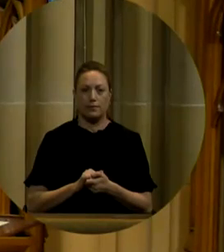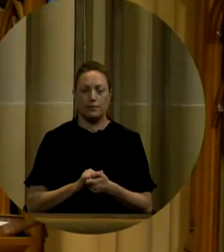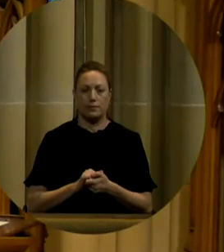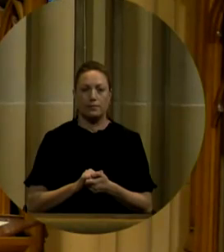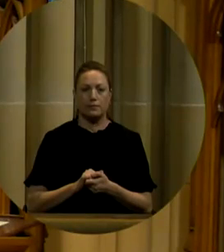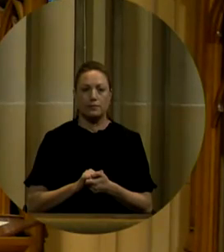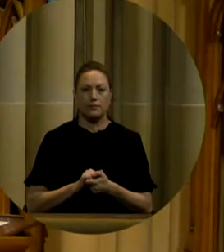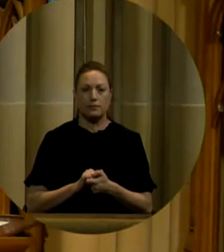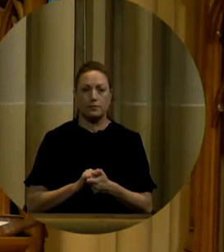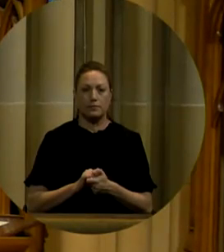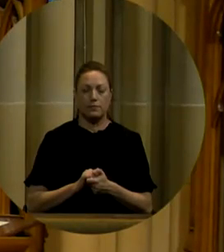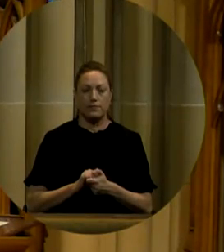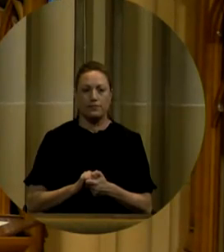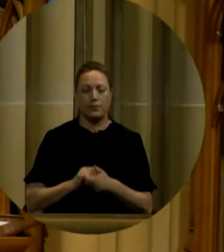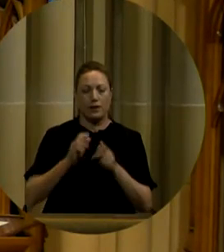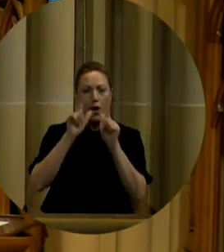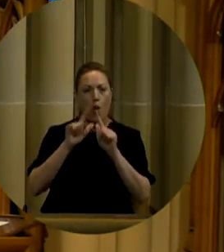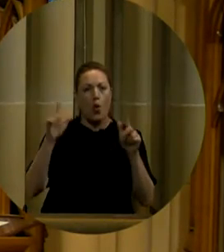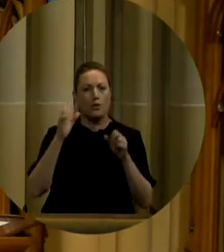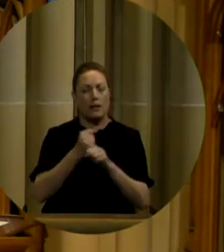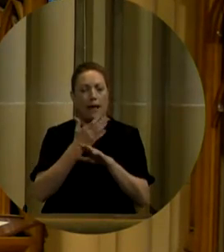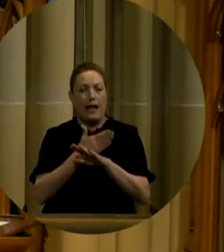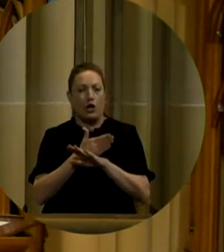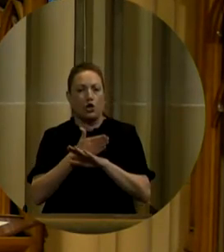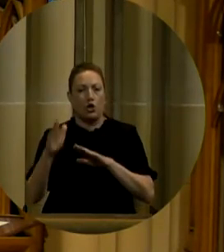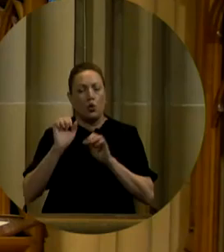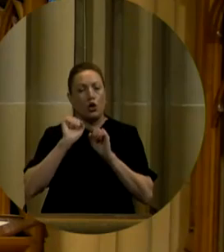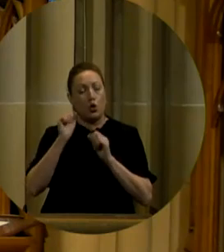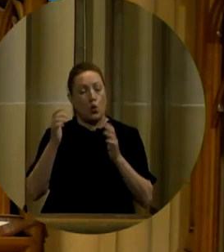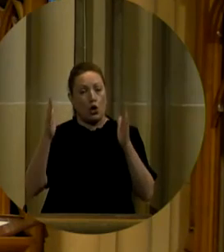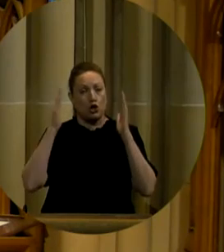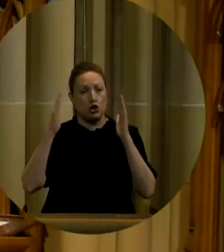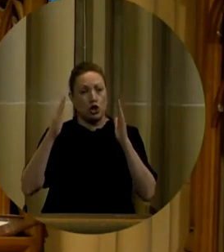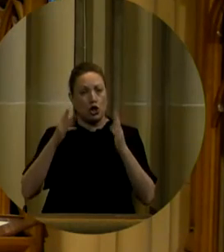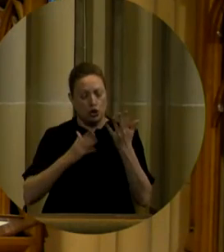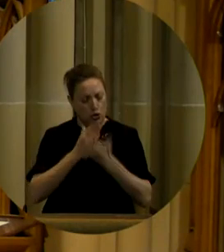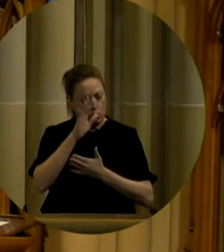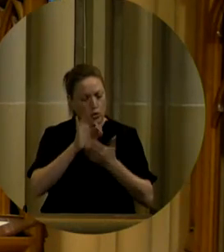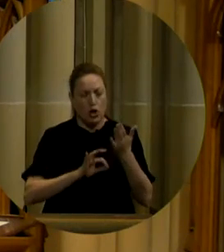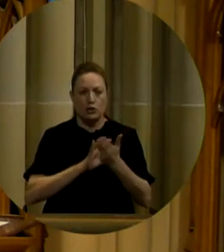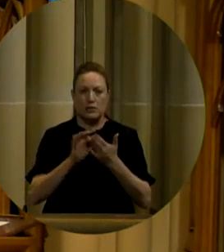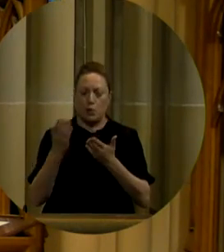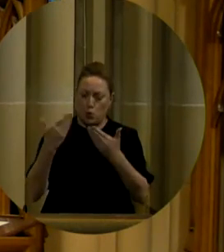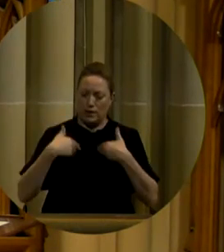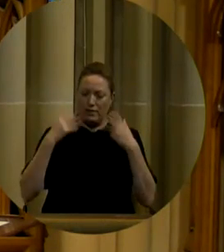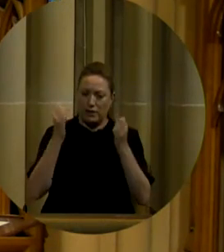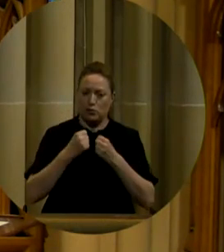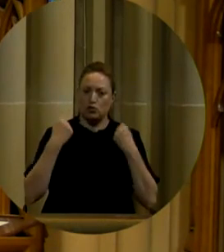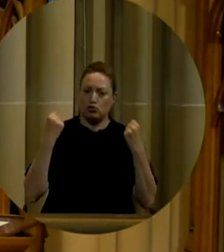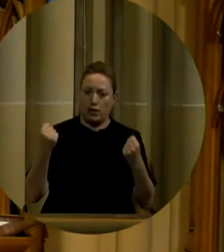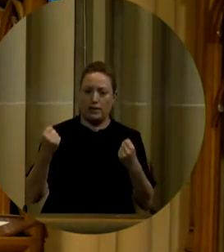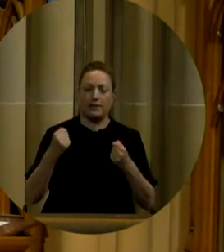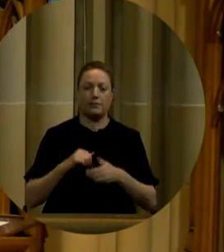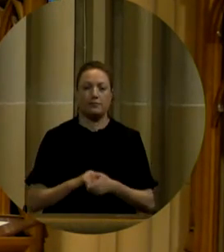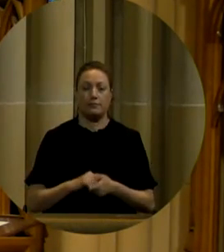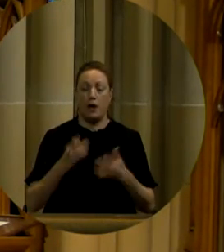Lord, renew your church which is in Australia by the light of the gospel. Strengthen the bond of unity between the faithful and the pastors of your people,